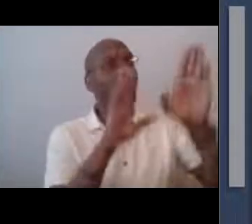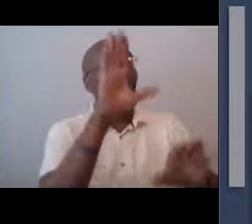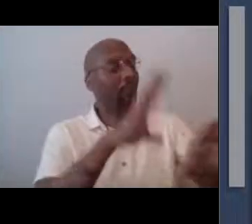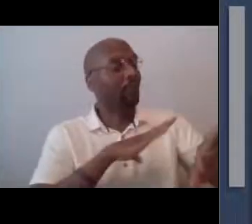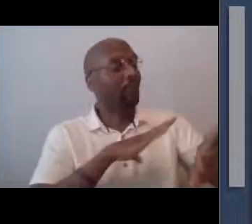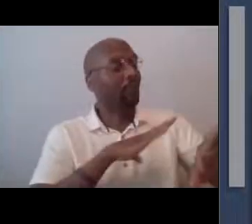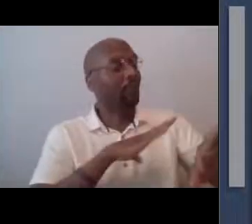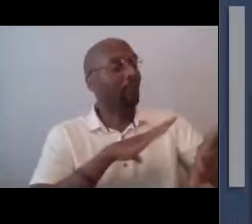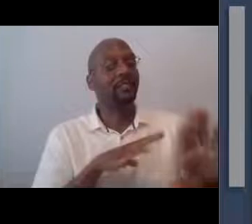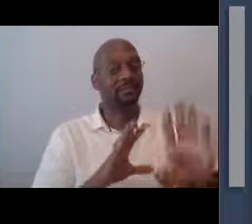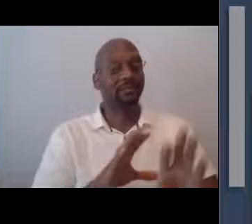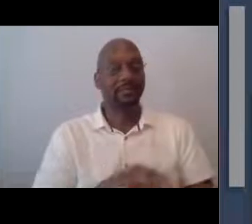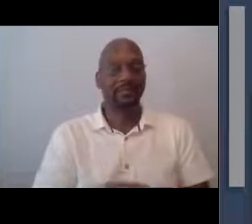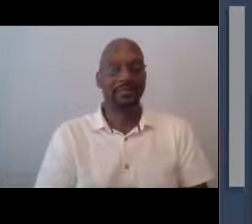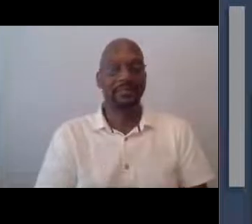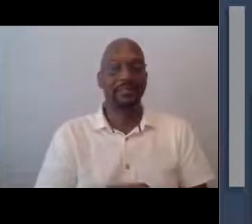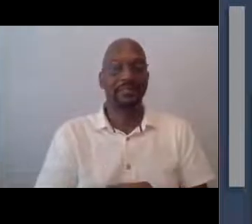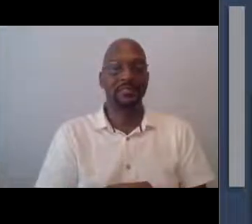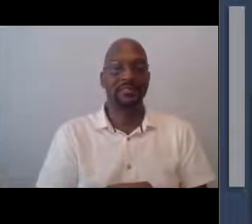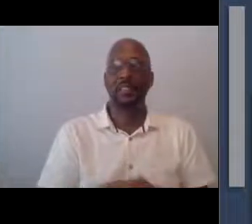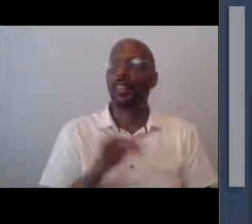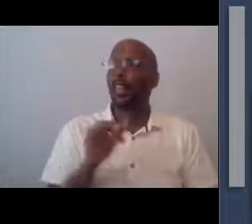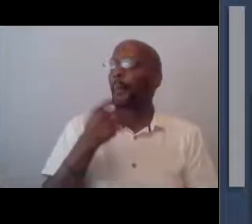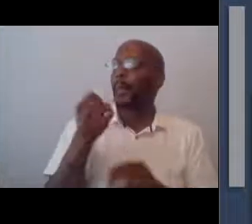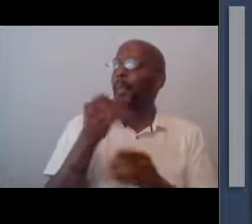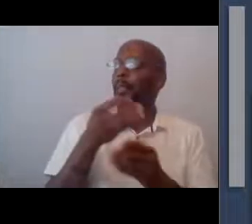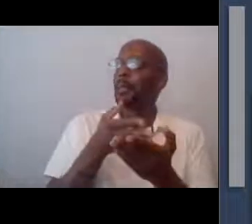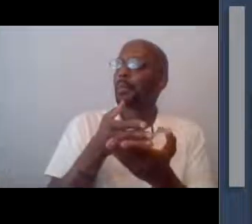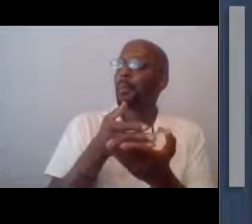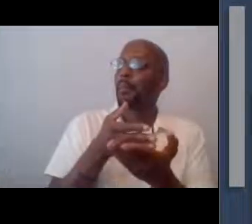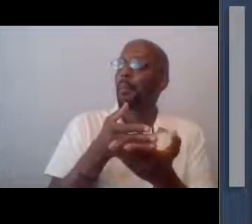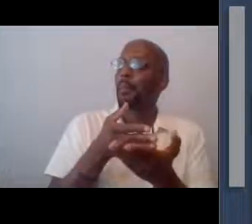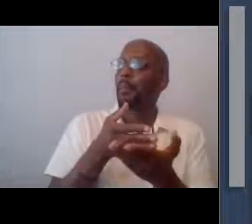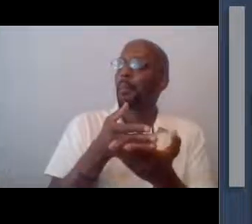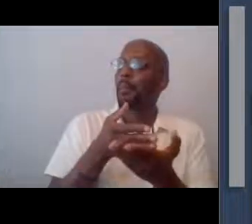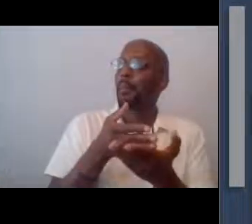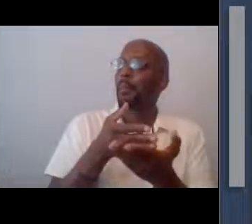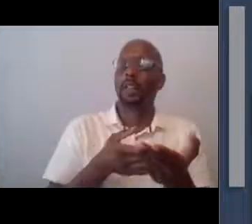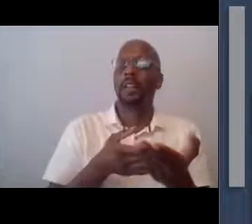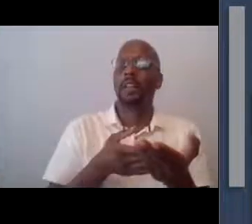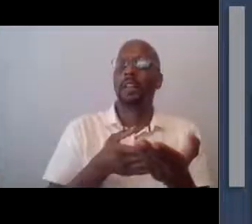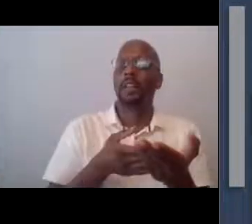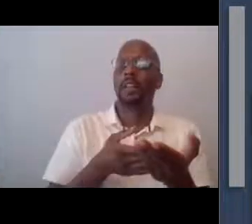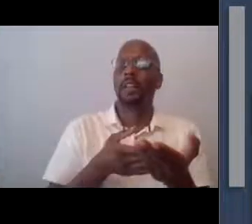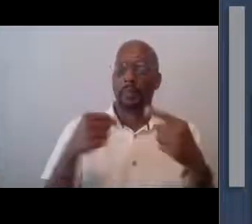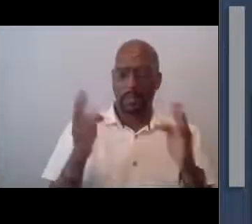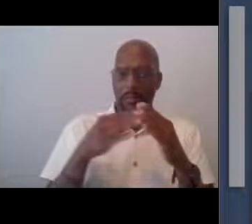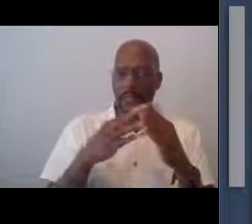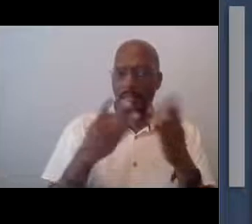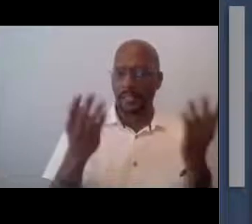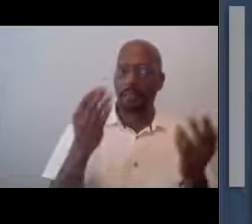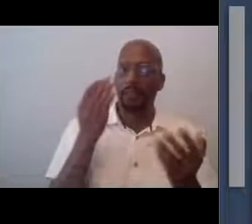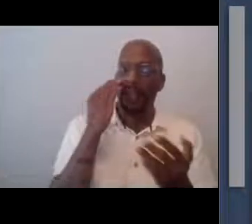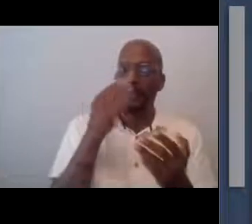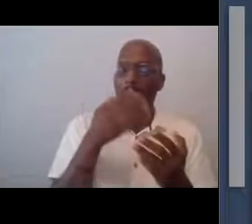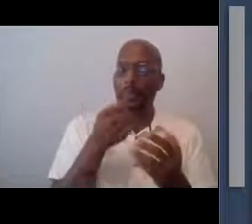this thing. This is the best part of coming to this. It's a low bar. It's a low bar.